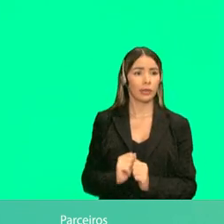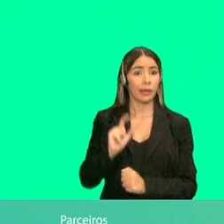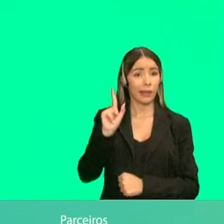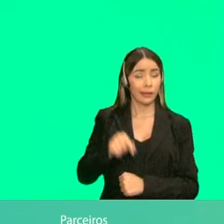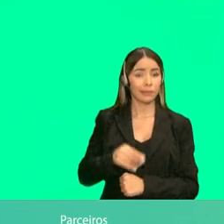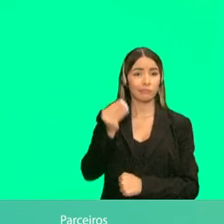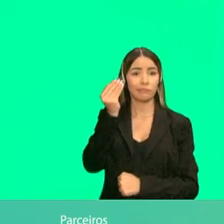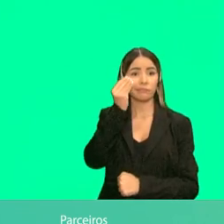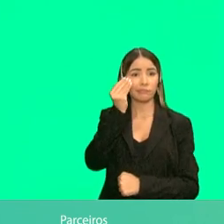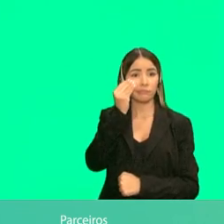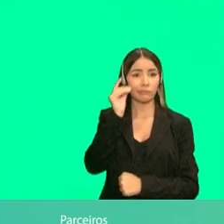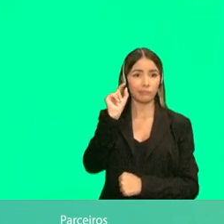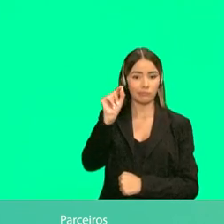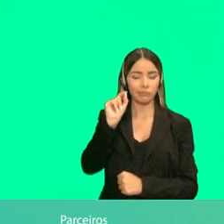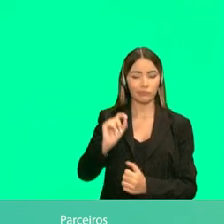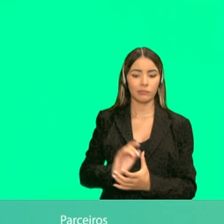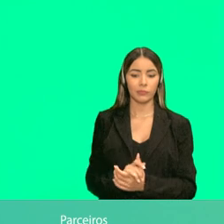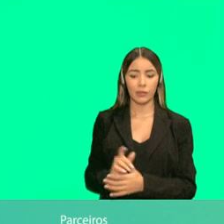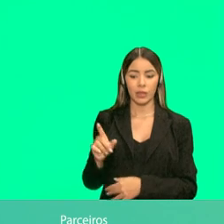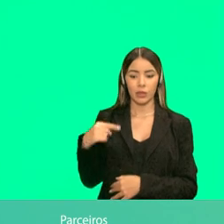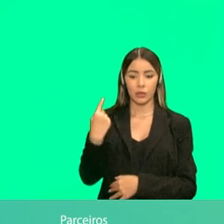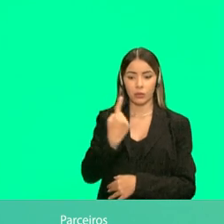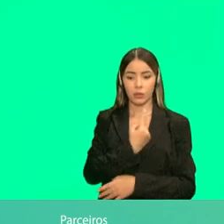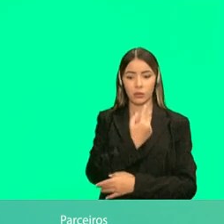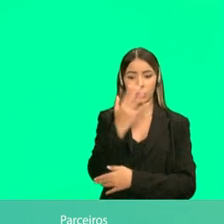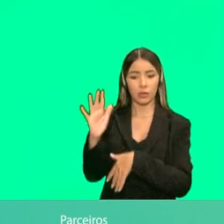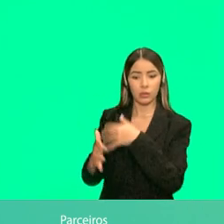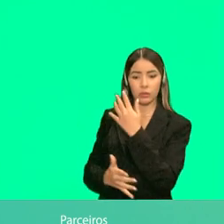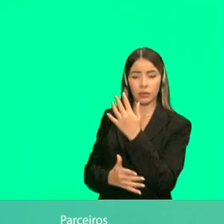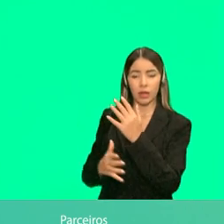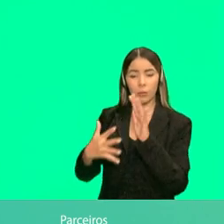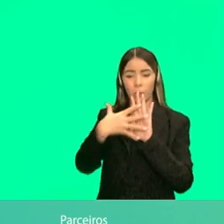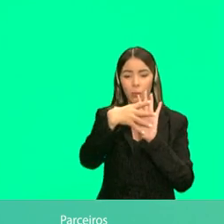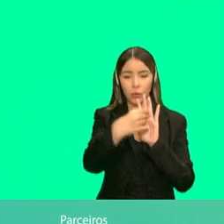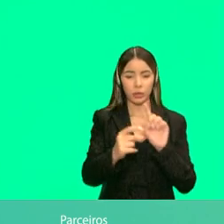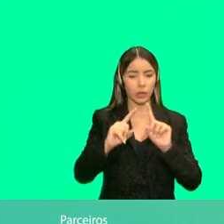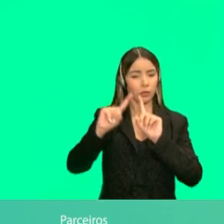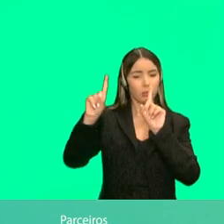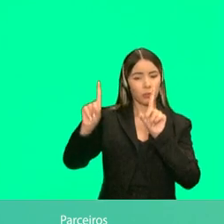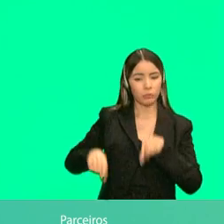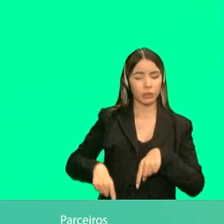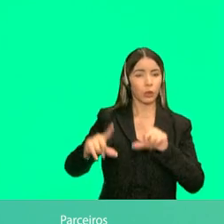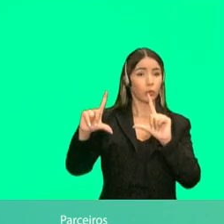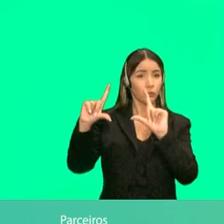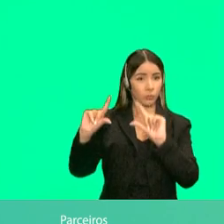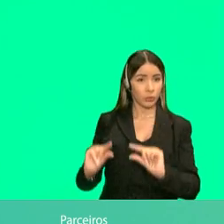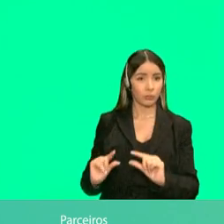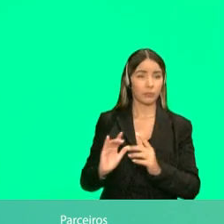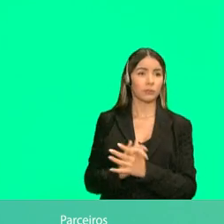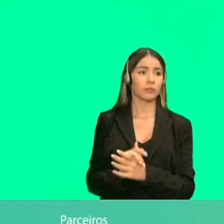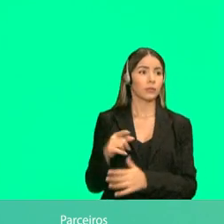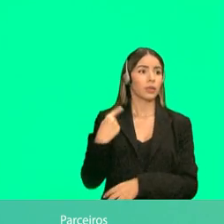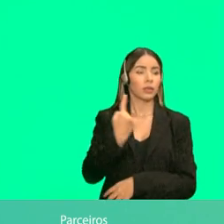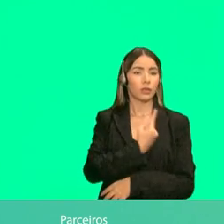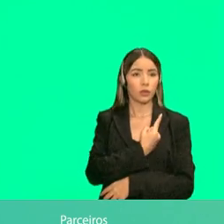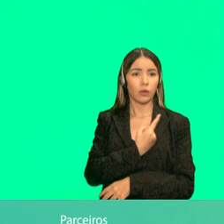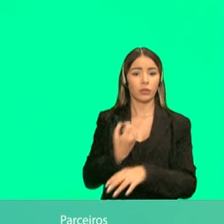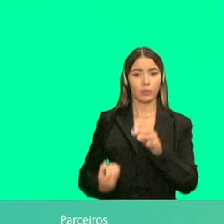one, and our raw matter today to produce ammonia. So that's our